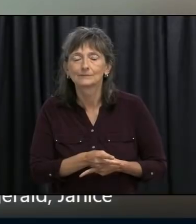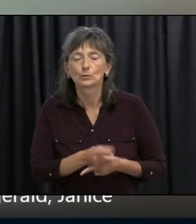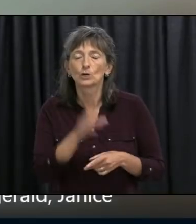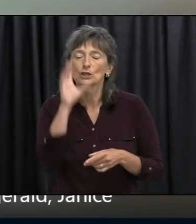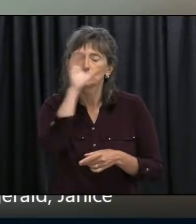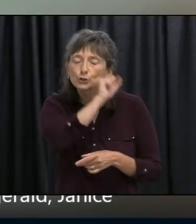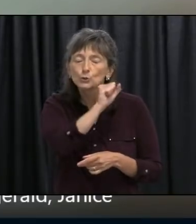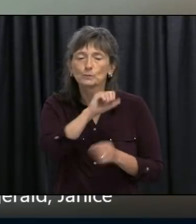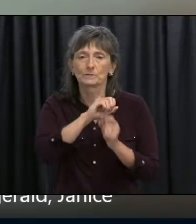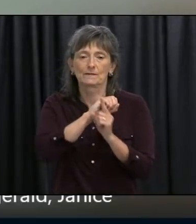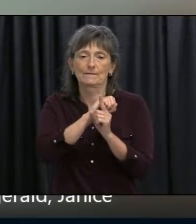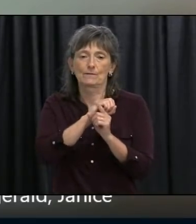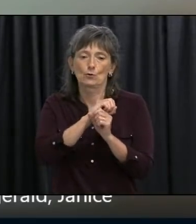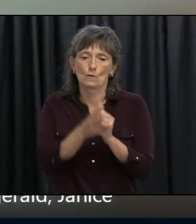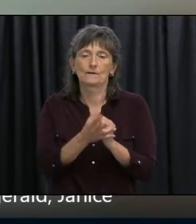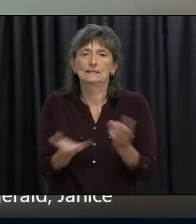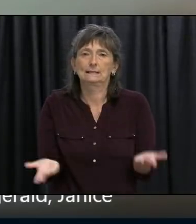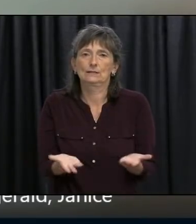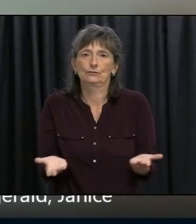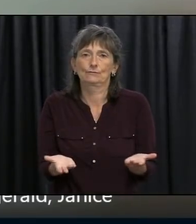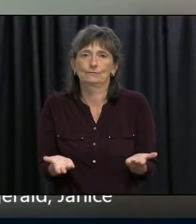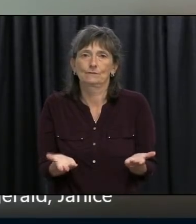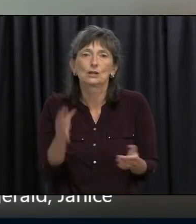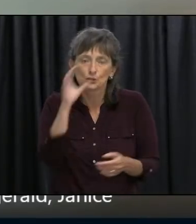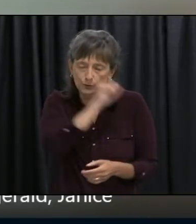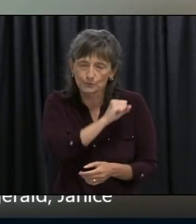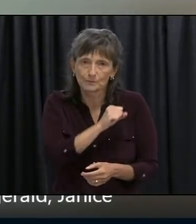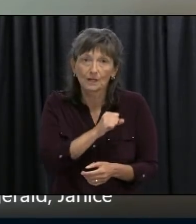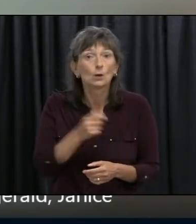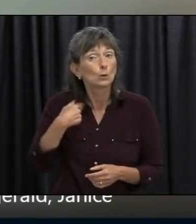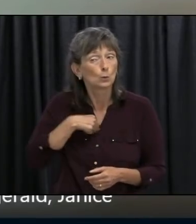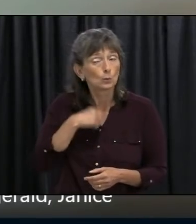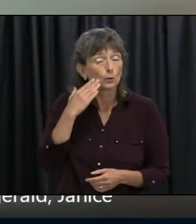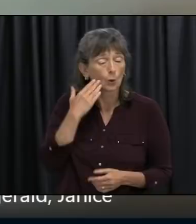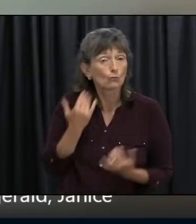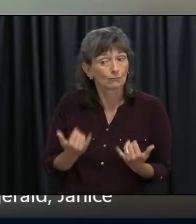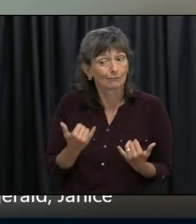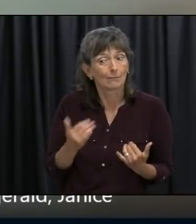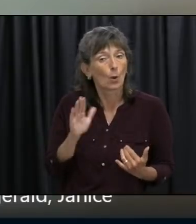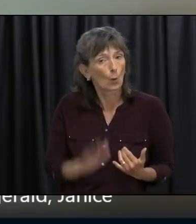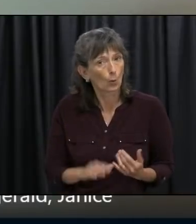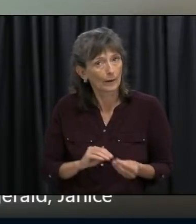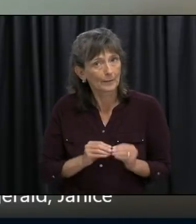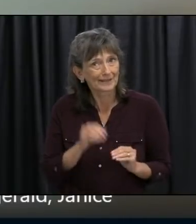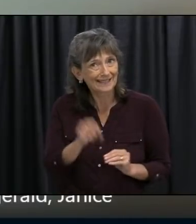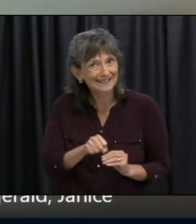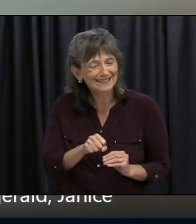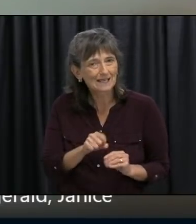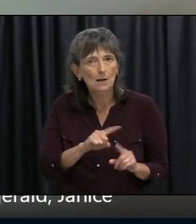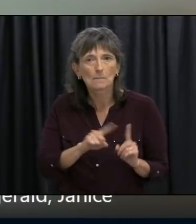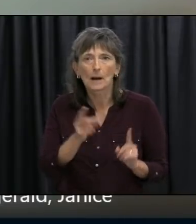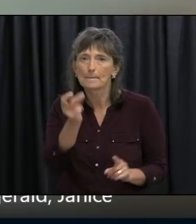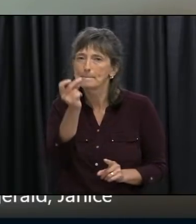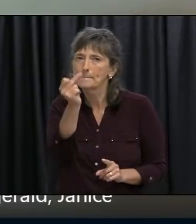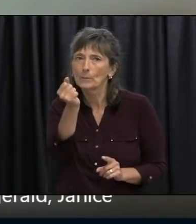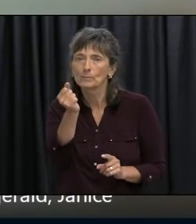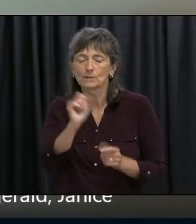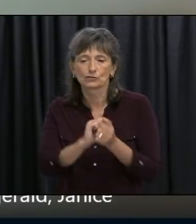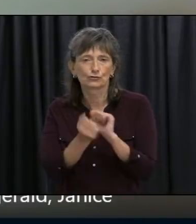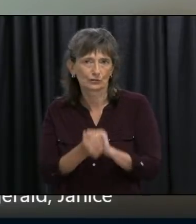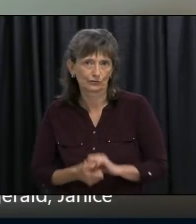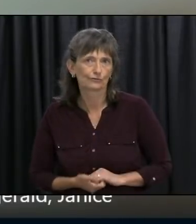here and keep ourselves safe. We know that we have a low prevalence at the moment, but that can change fairly